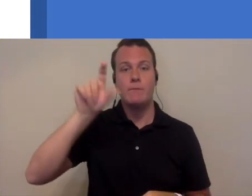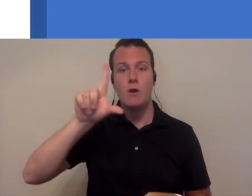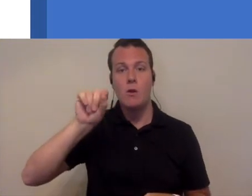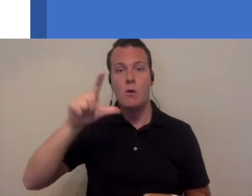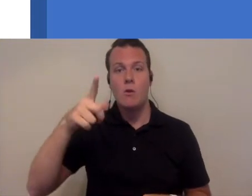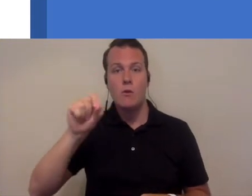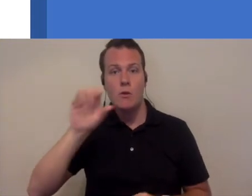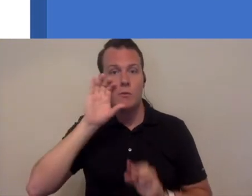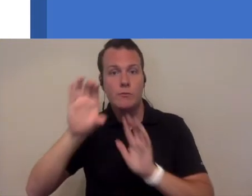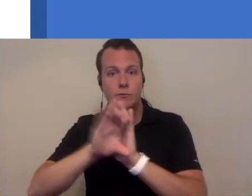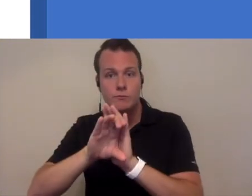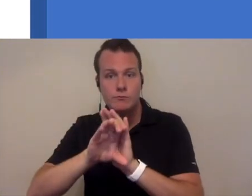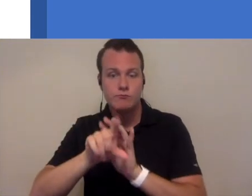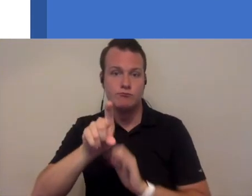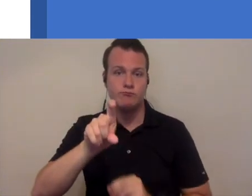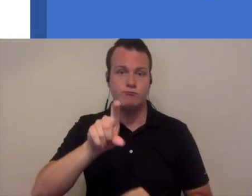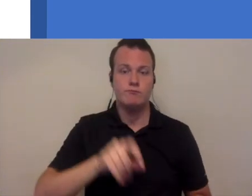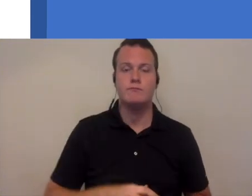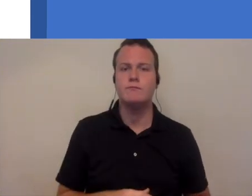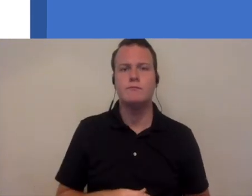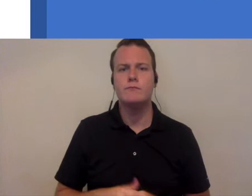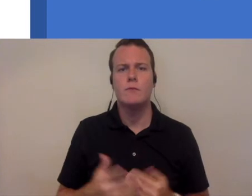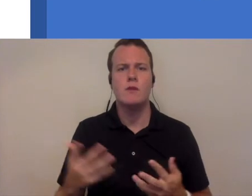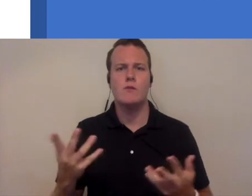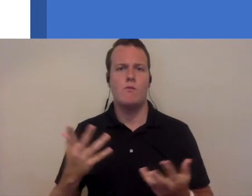logo? What is it that's going to